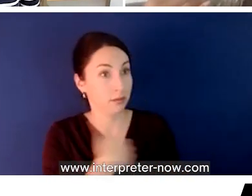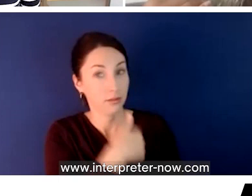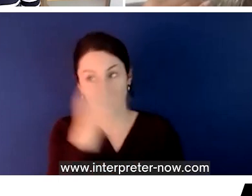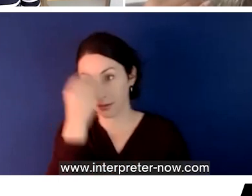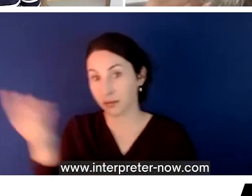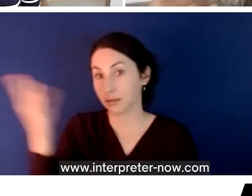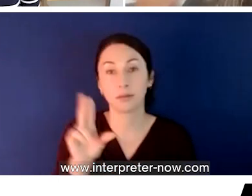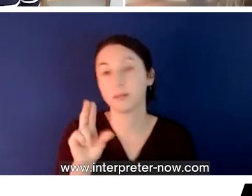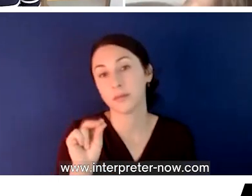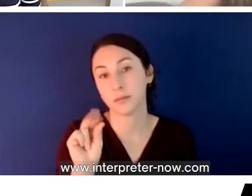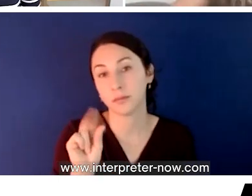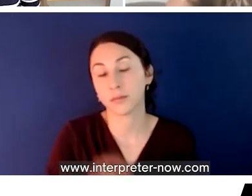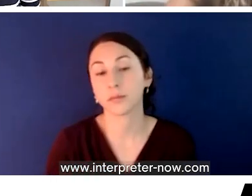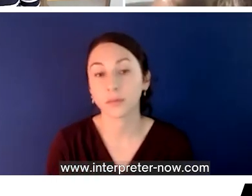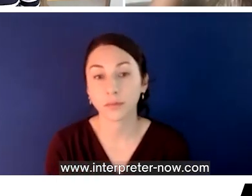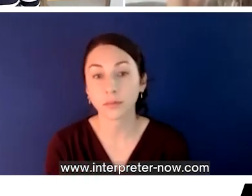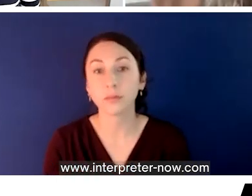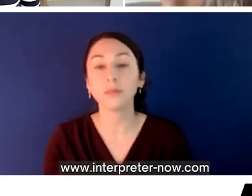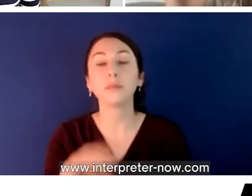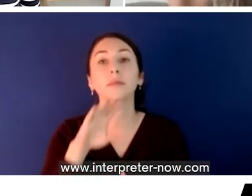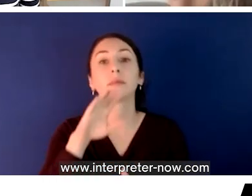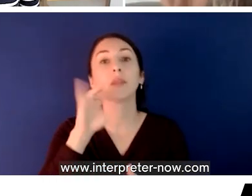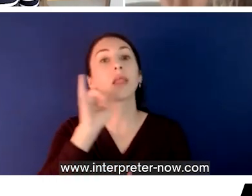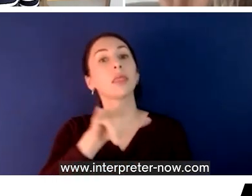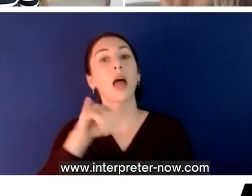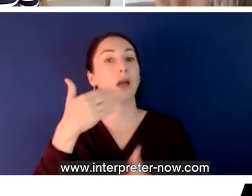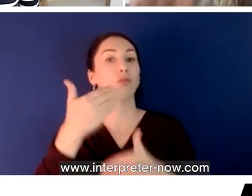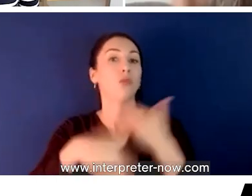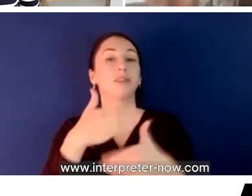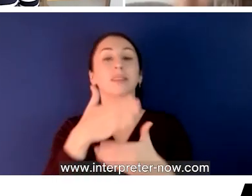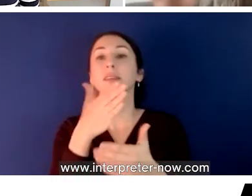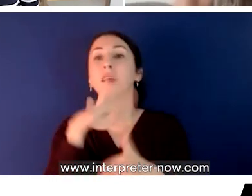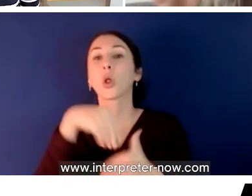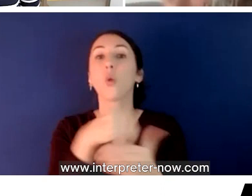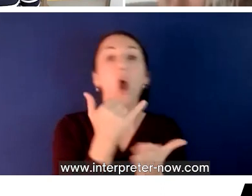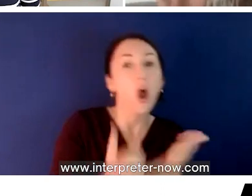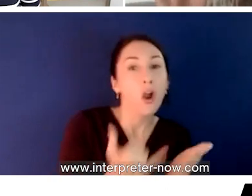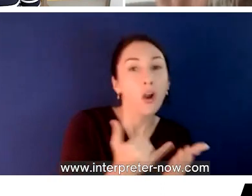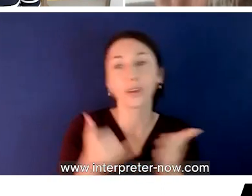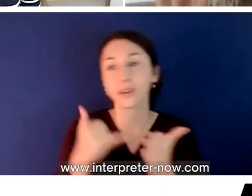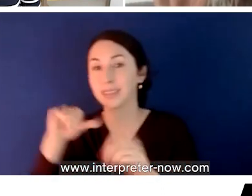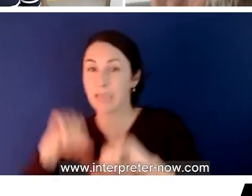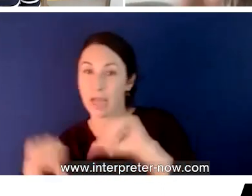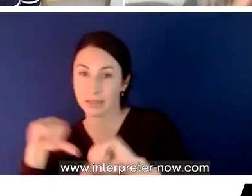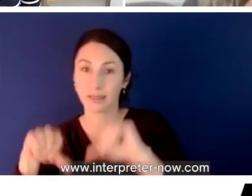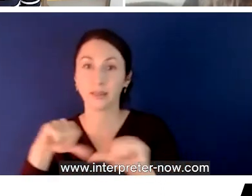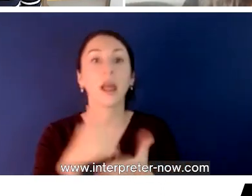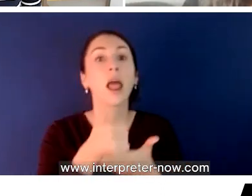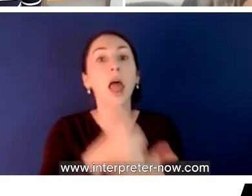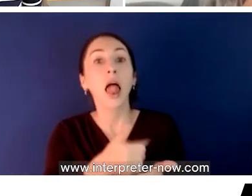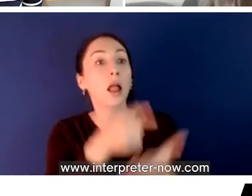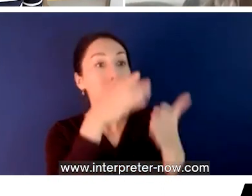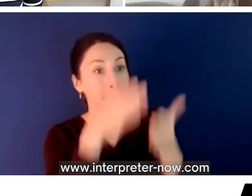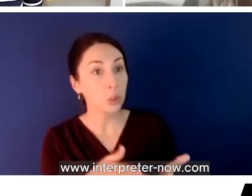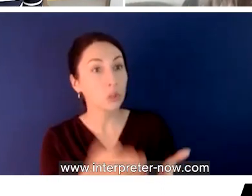the organization. And so the whole part of the ombuds process, like, is part art and part science, right? It's helping the visitor move